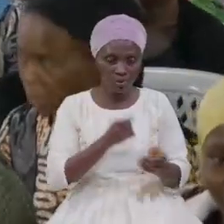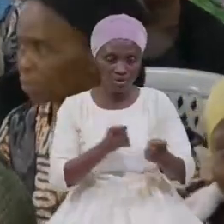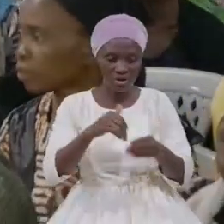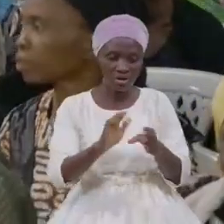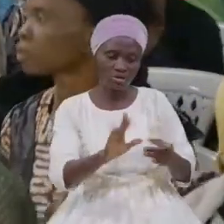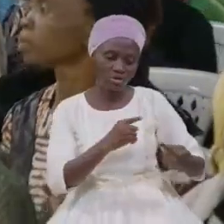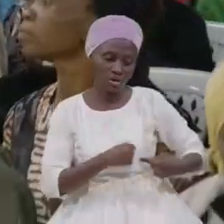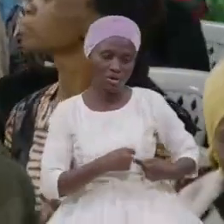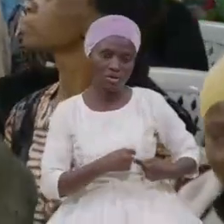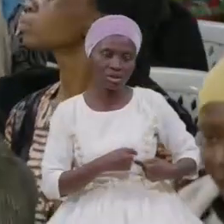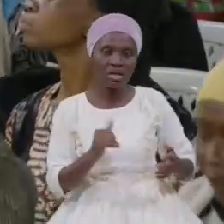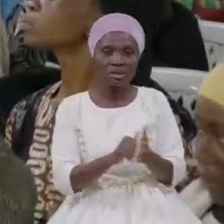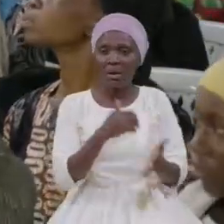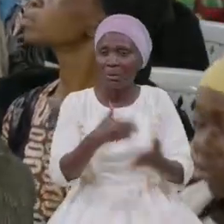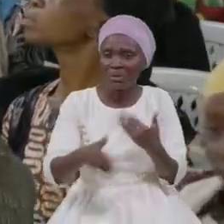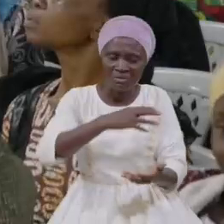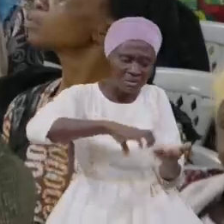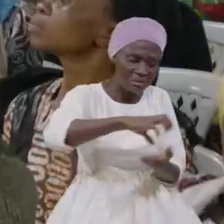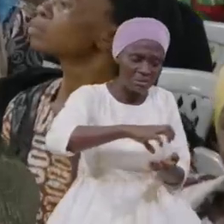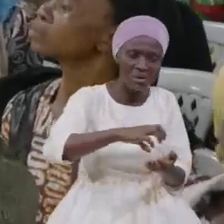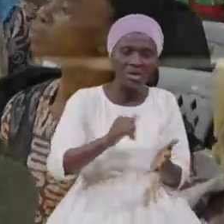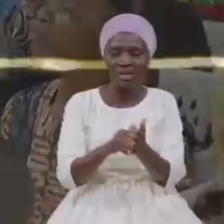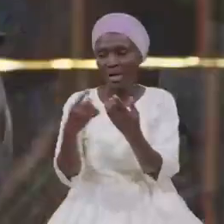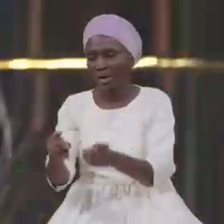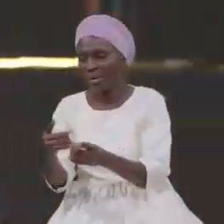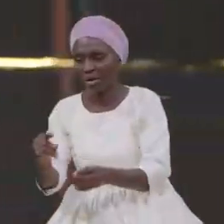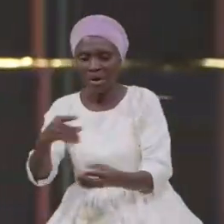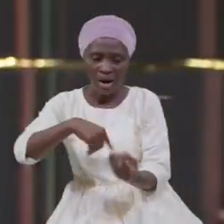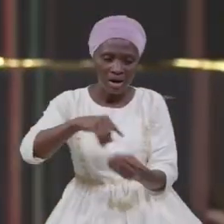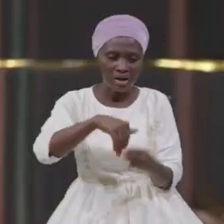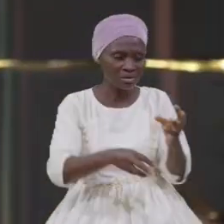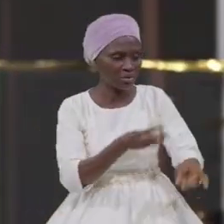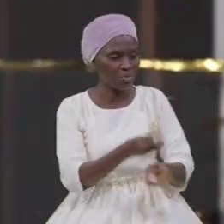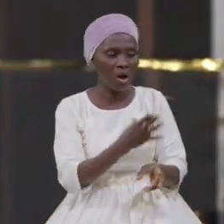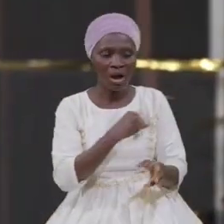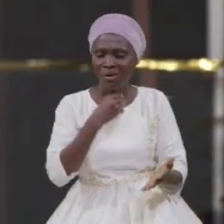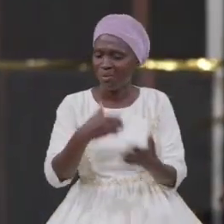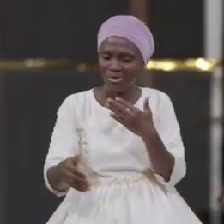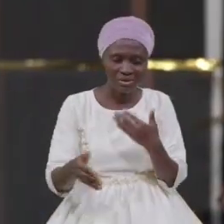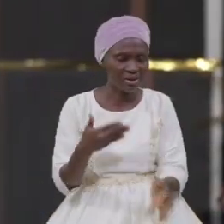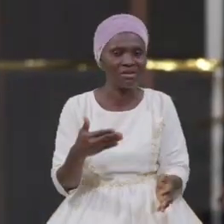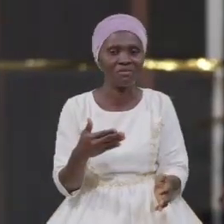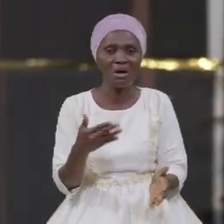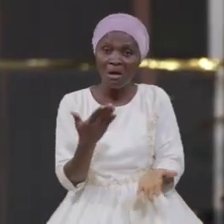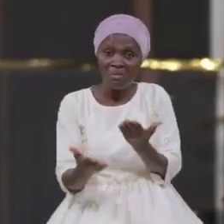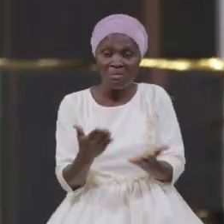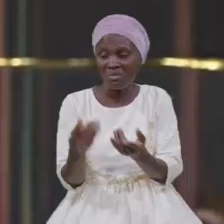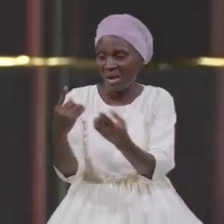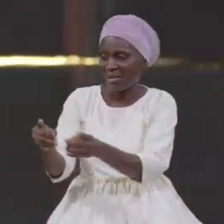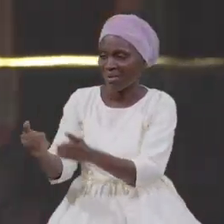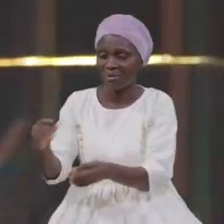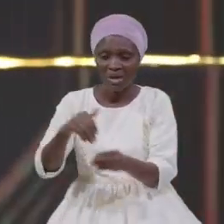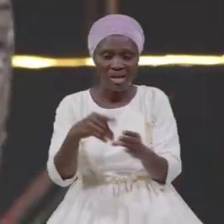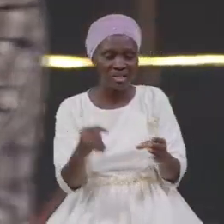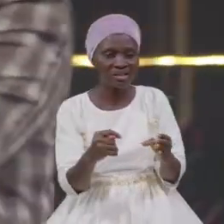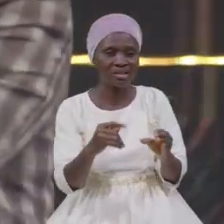torment, whatever turbulence is going on in the world, and whatever may be going on in society,